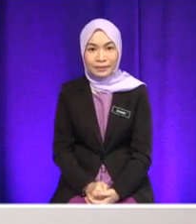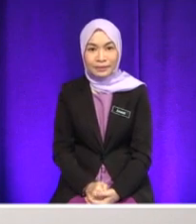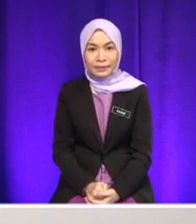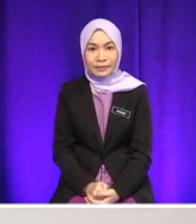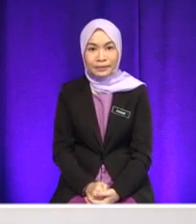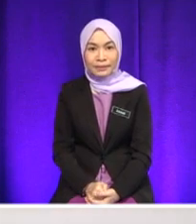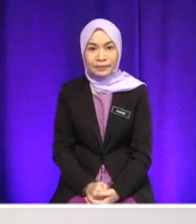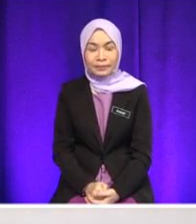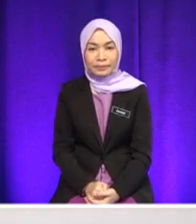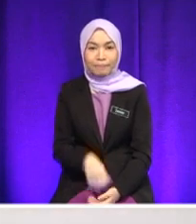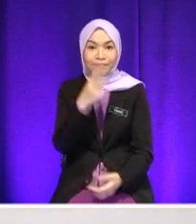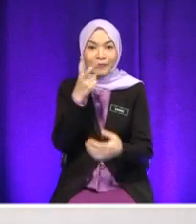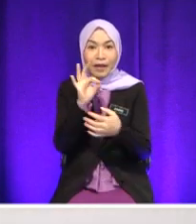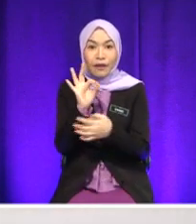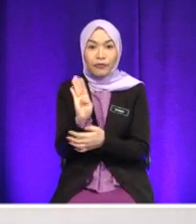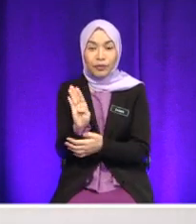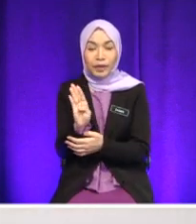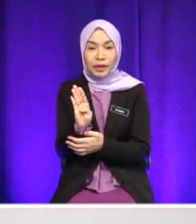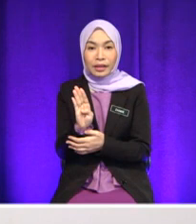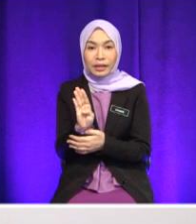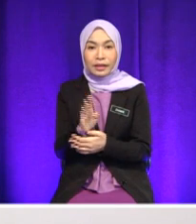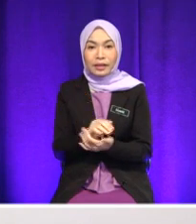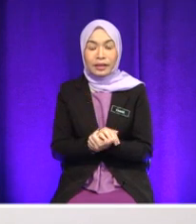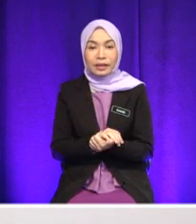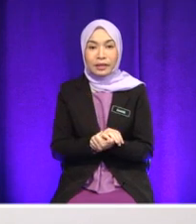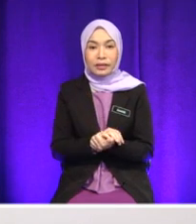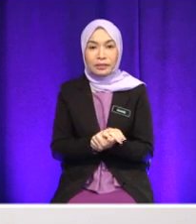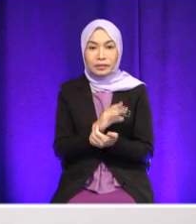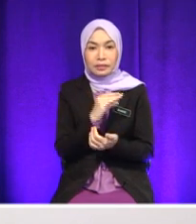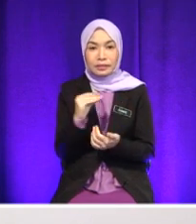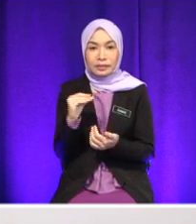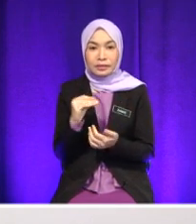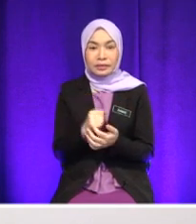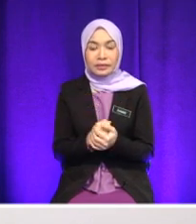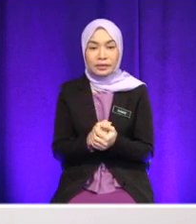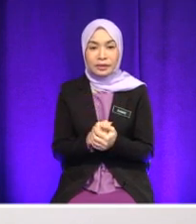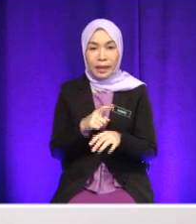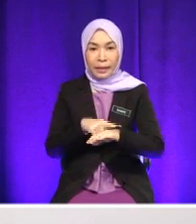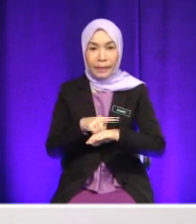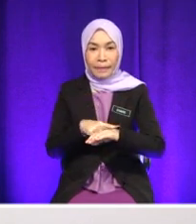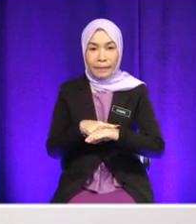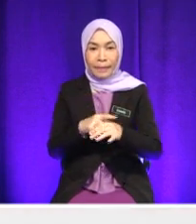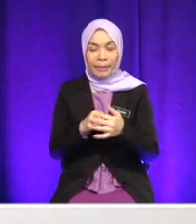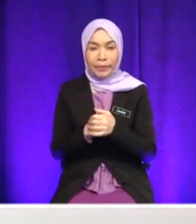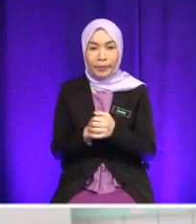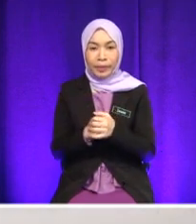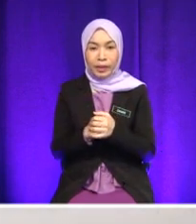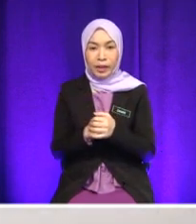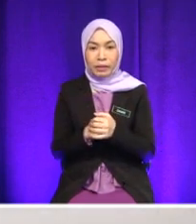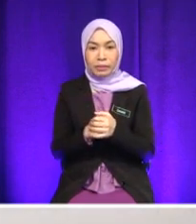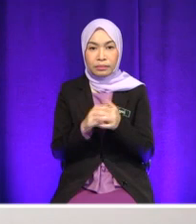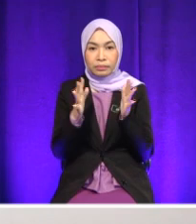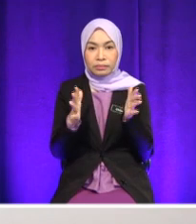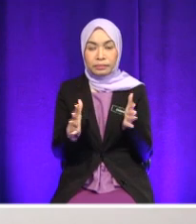page. Nowadays, Facebook can be an indispensable app as a pastime, no matter senior citizens, teenagers, or